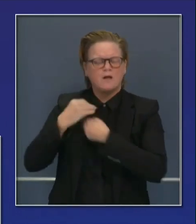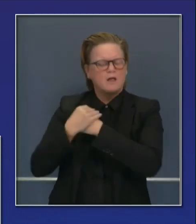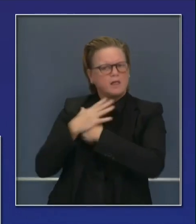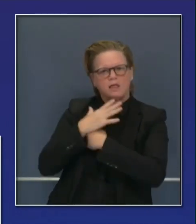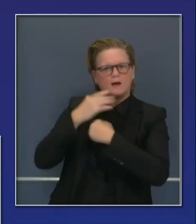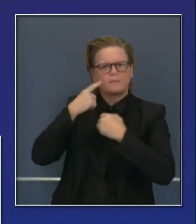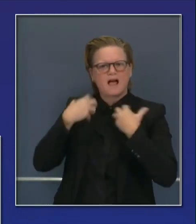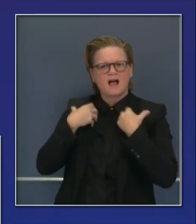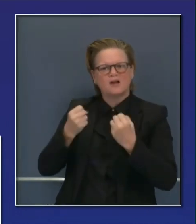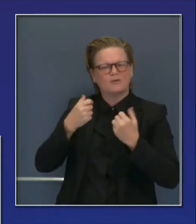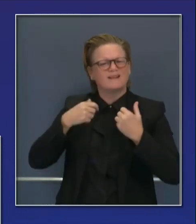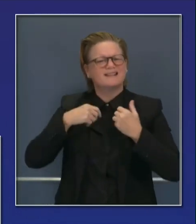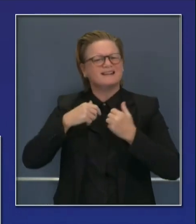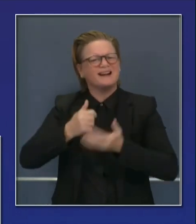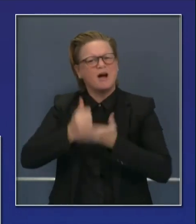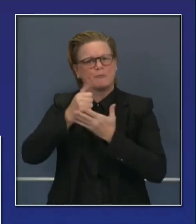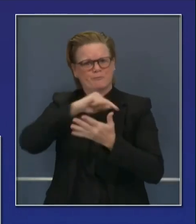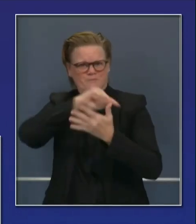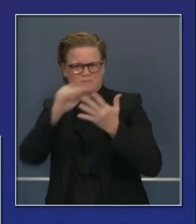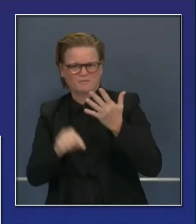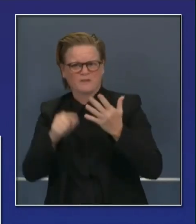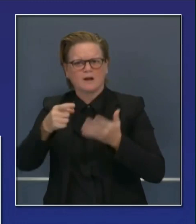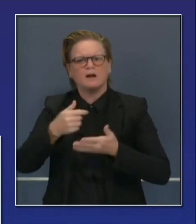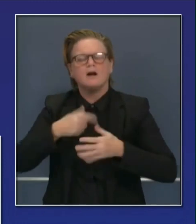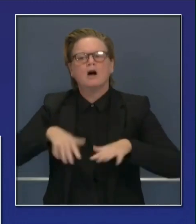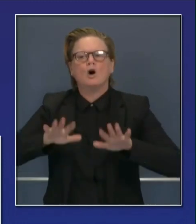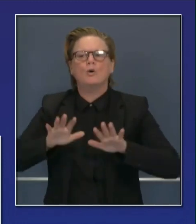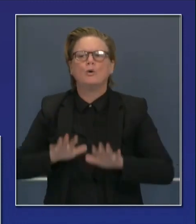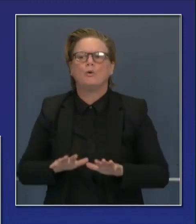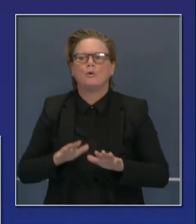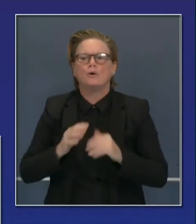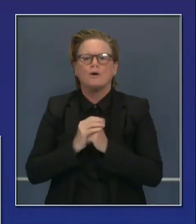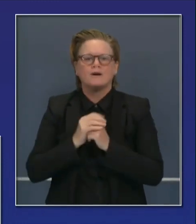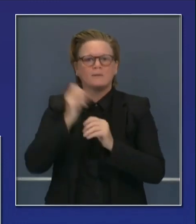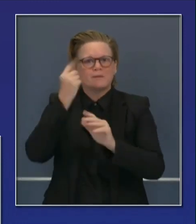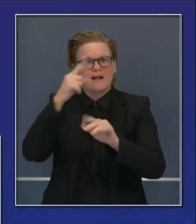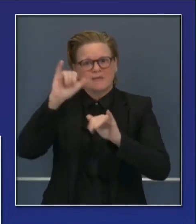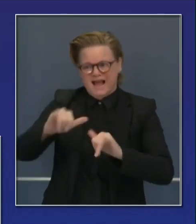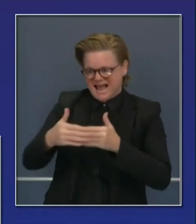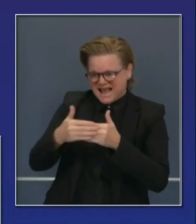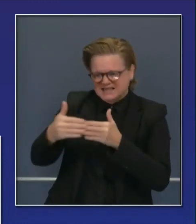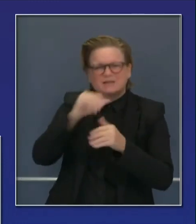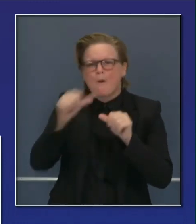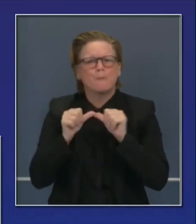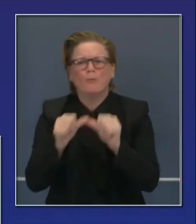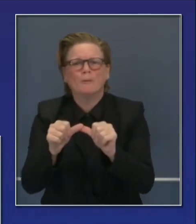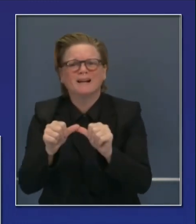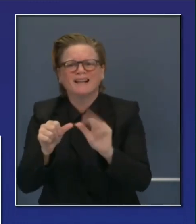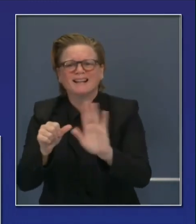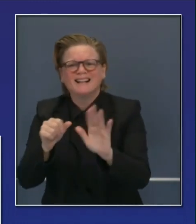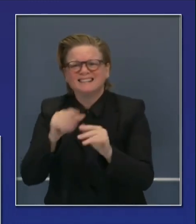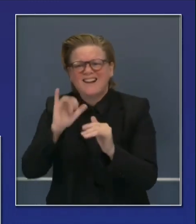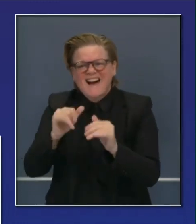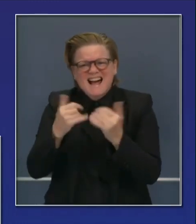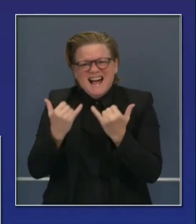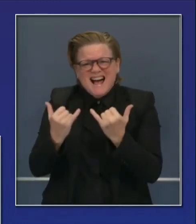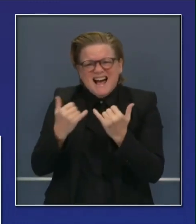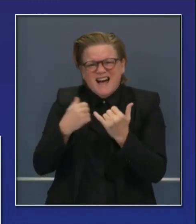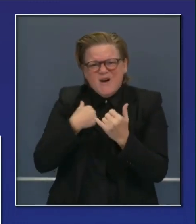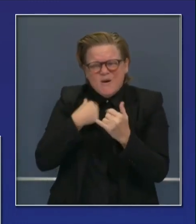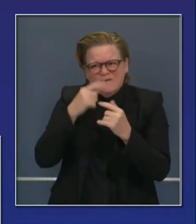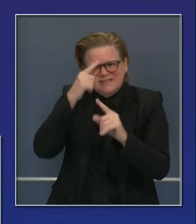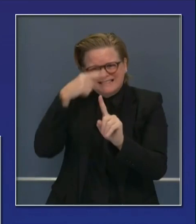moment. This is not a permanent state. This is what many had projected. We had predicted the final surge in